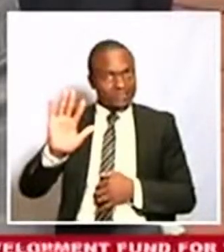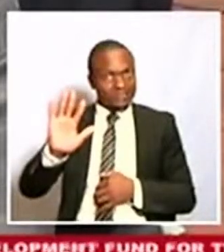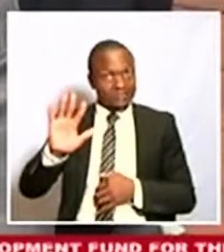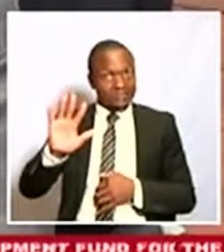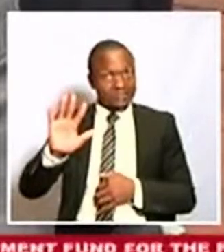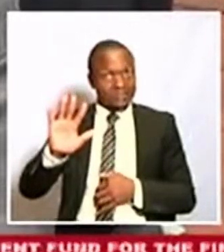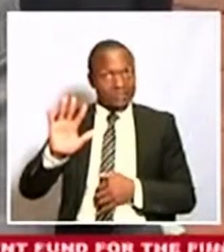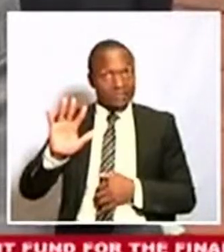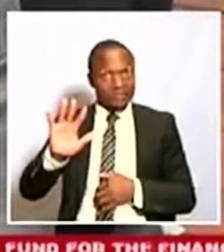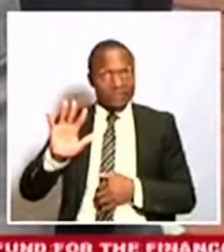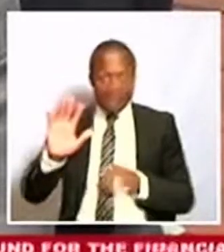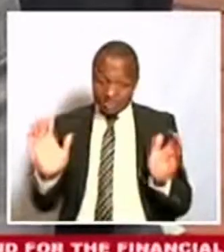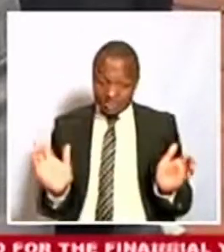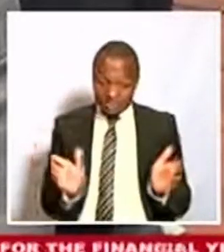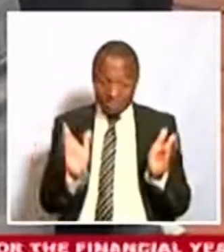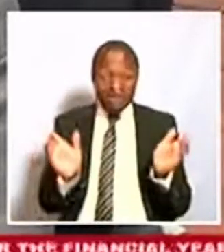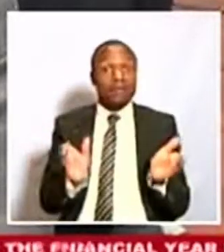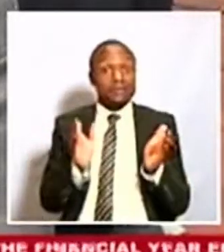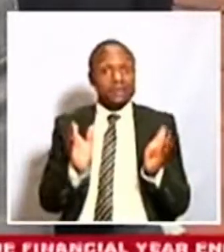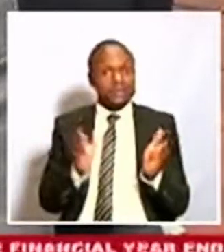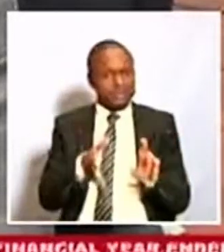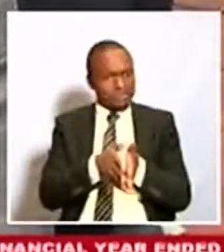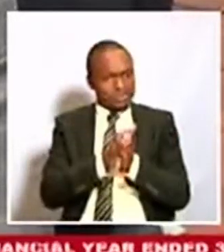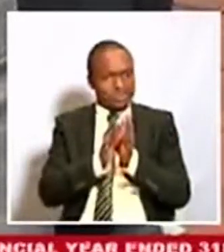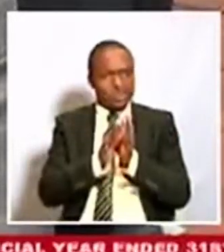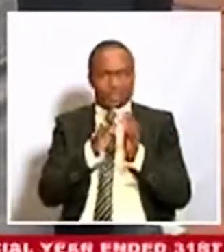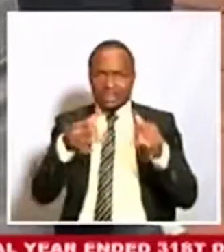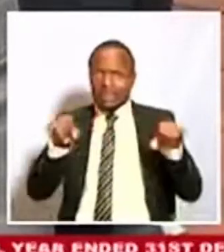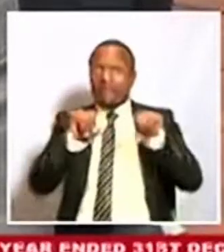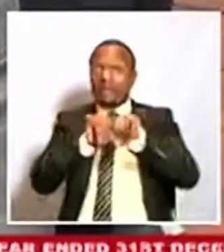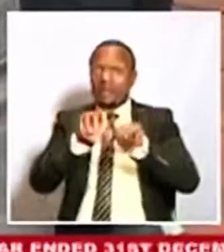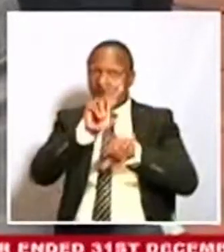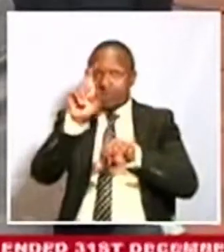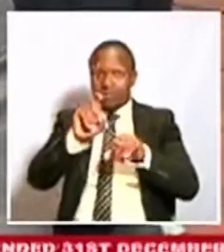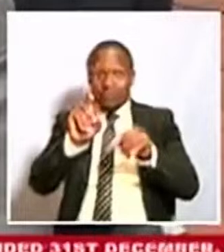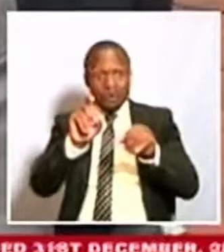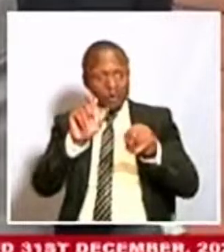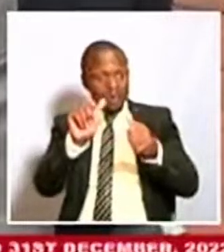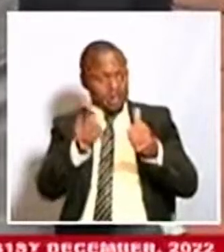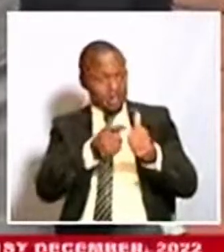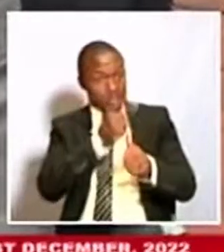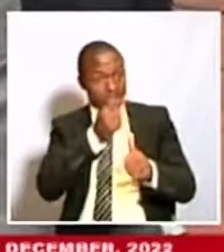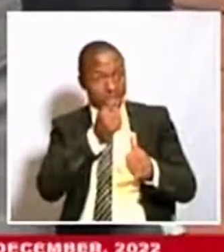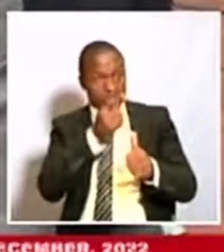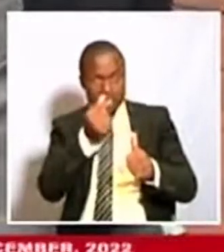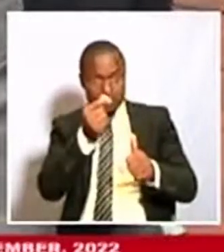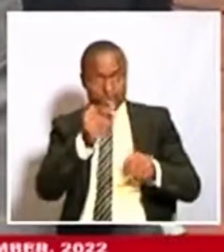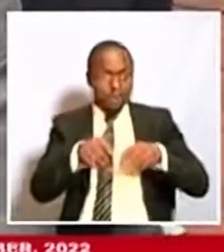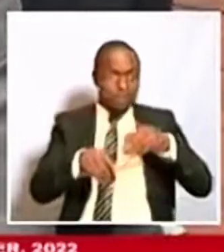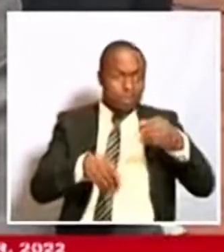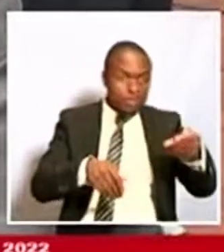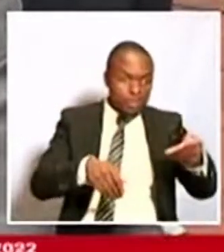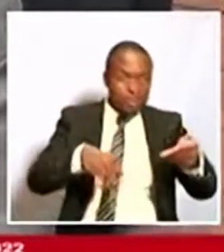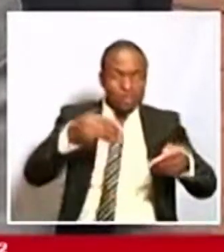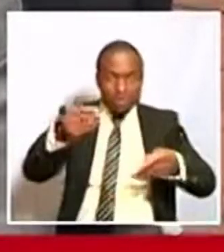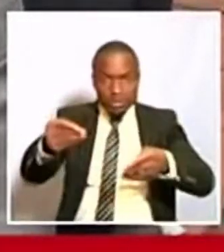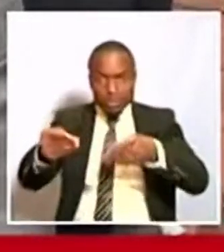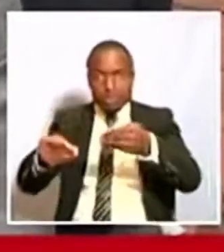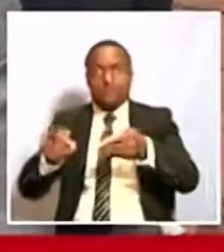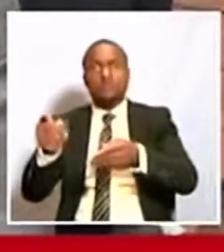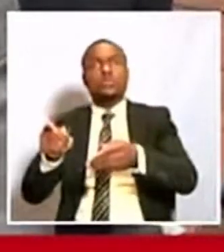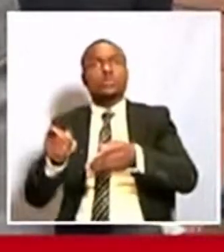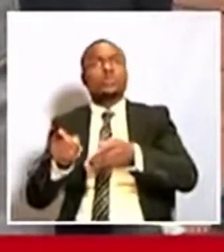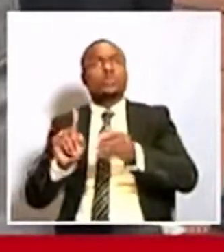motivation. Because, Chair, you asked a very critical question. From April, when the funds were disbursed, they could only go